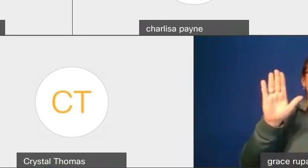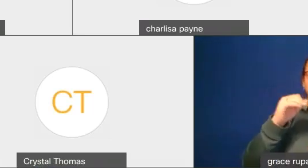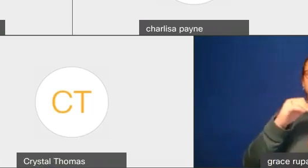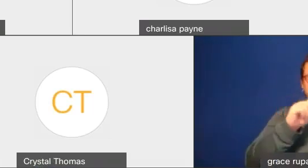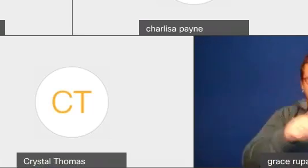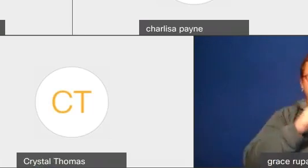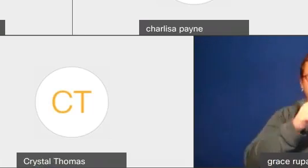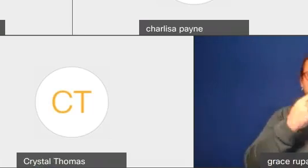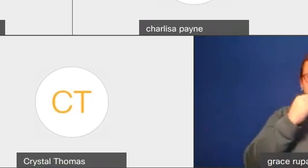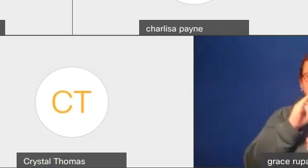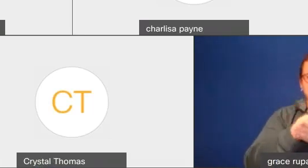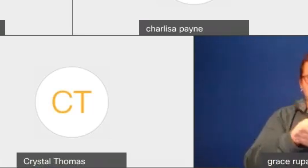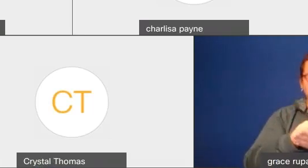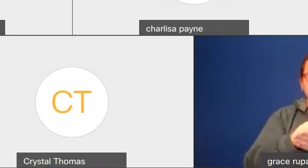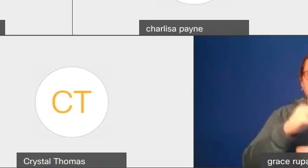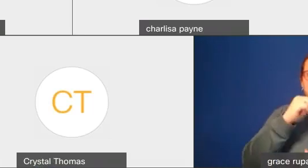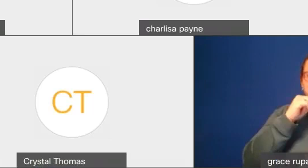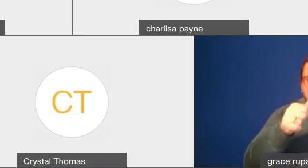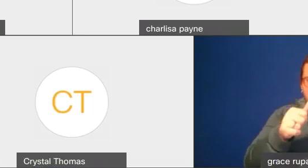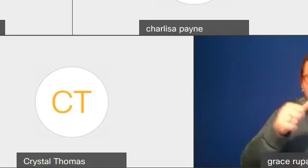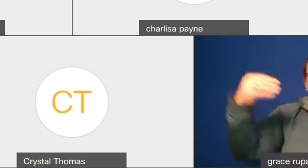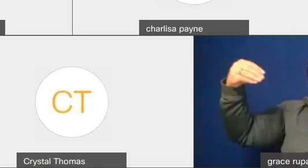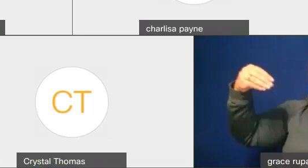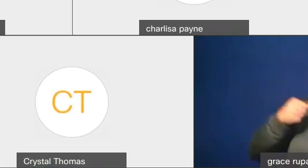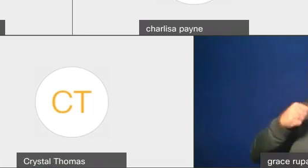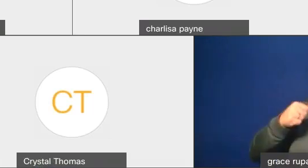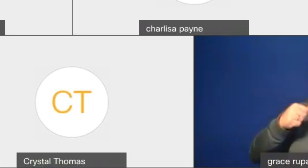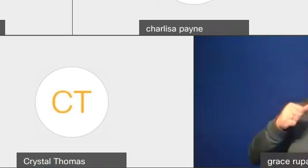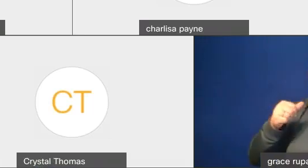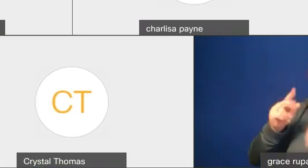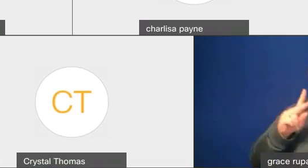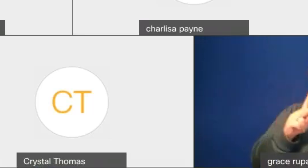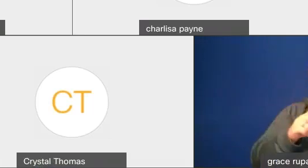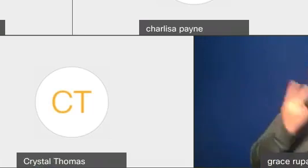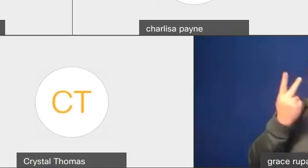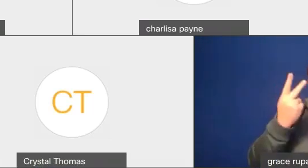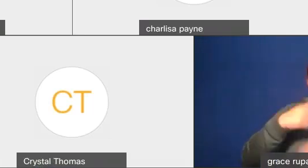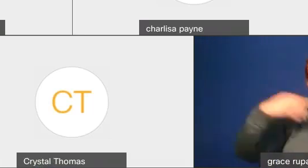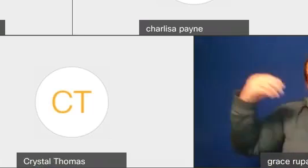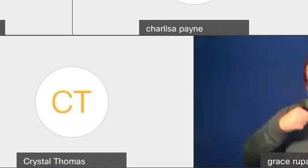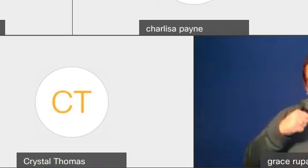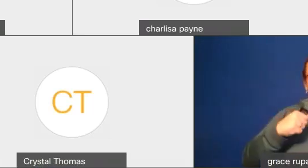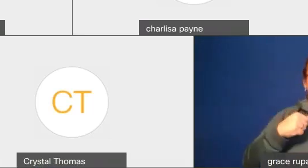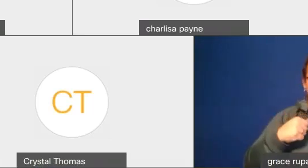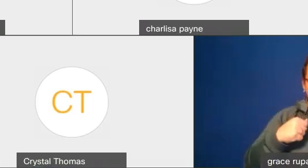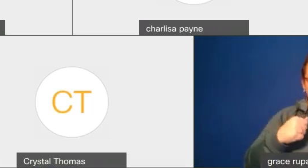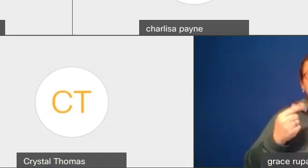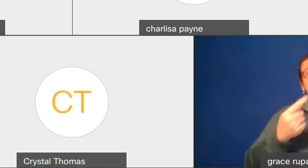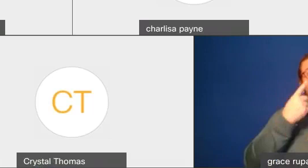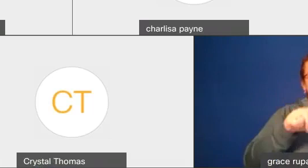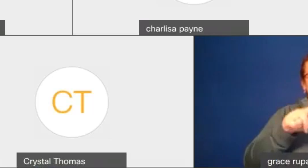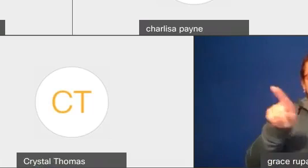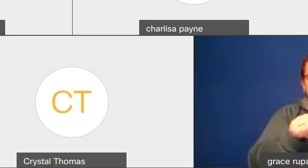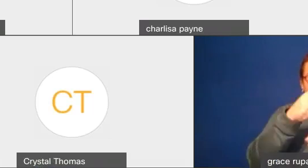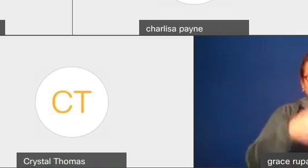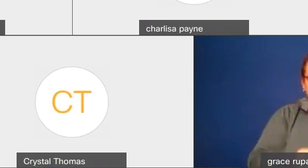reimbursed from more than one source for the same expense. And so as an accounting measure, what you need to